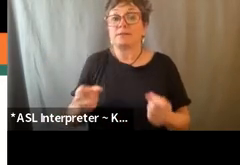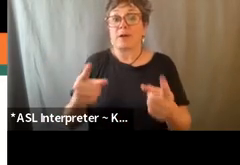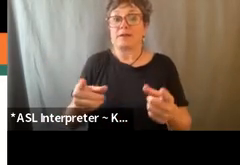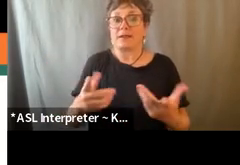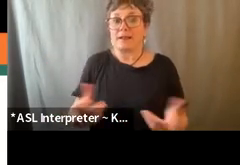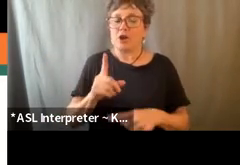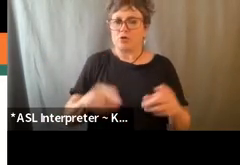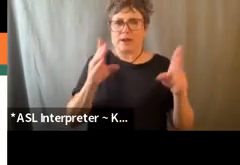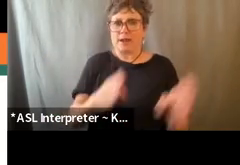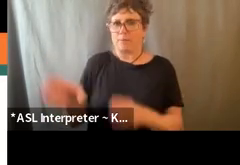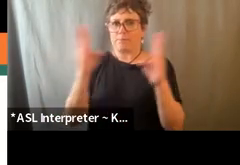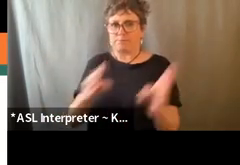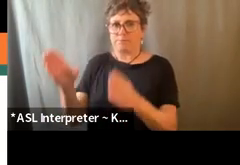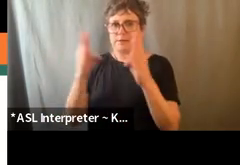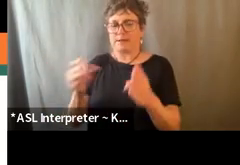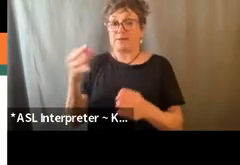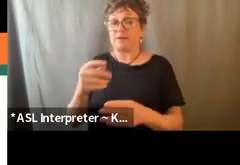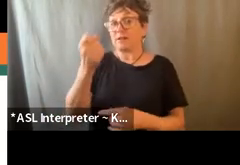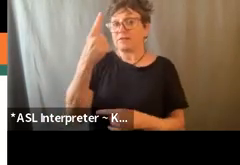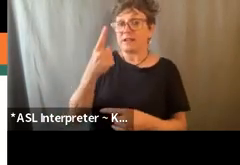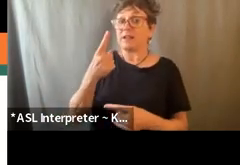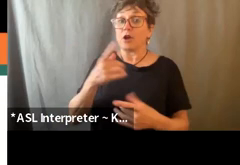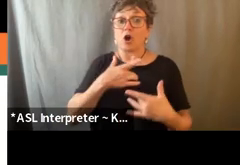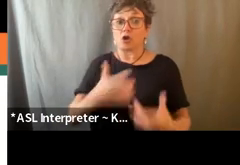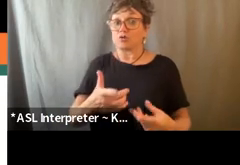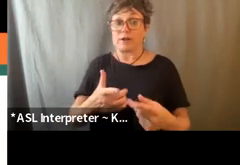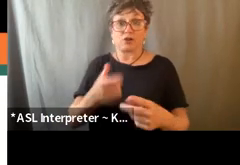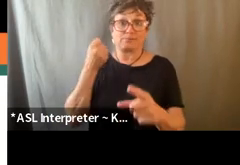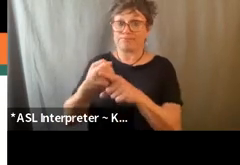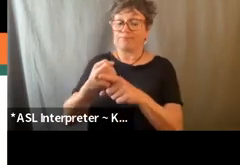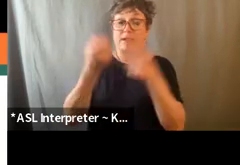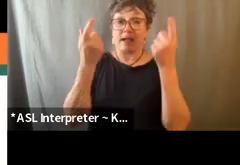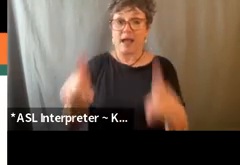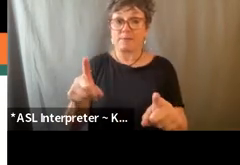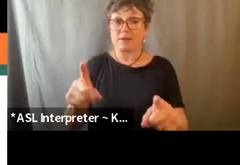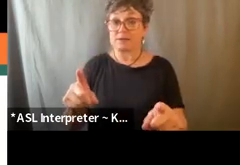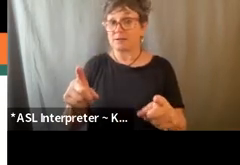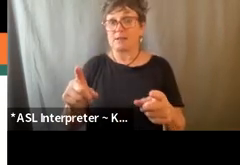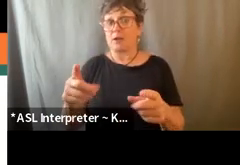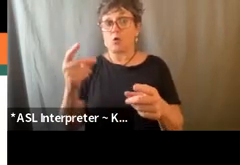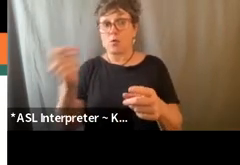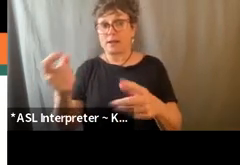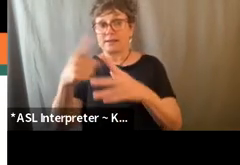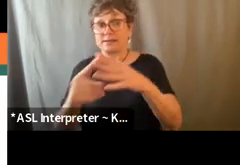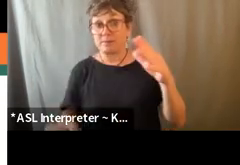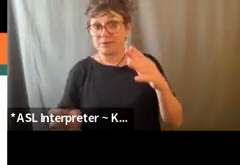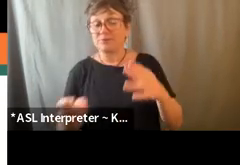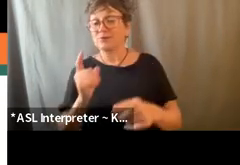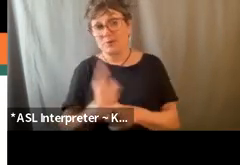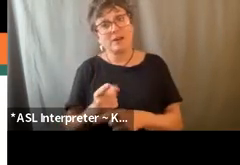be planned out. Like a trend is going to come up and then it might be gone tomorrow. Yeah,